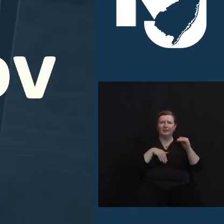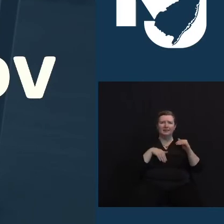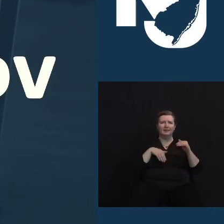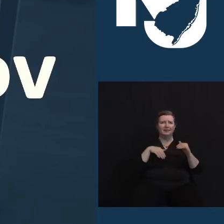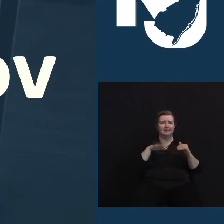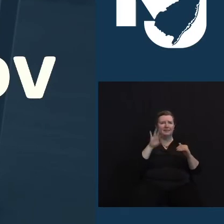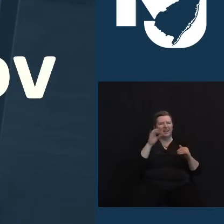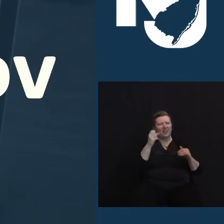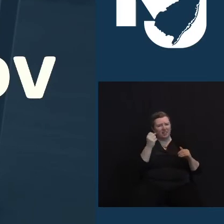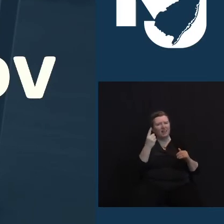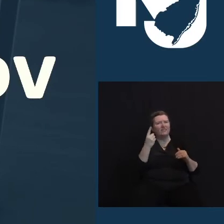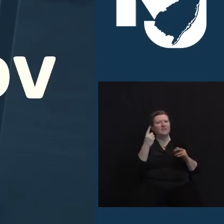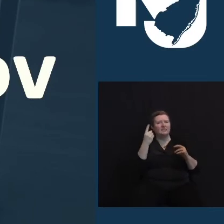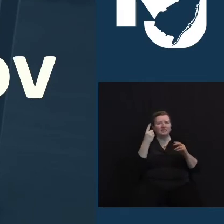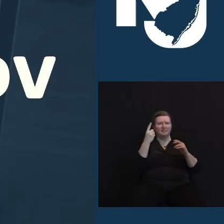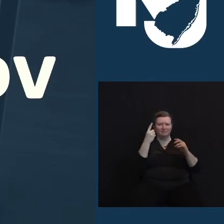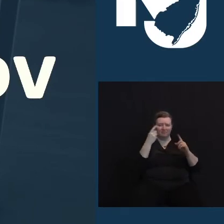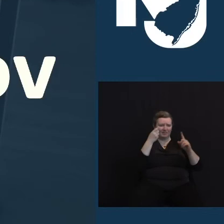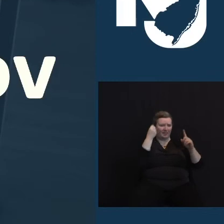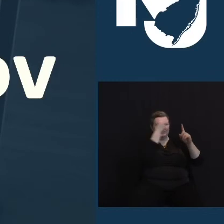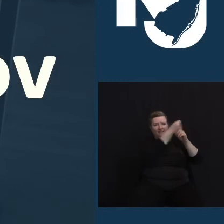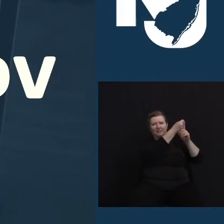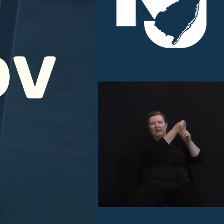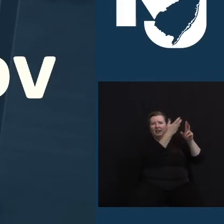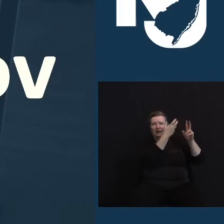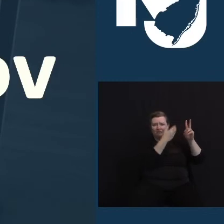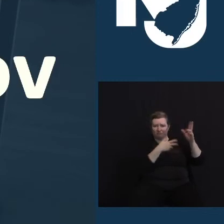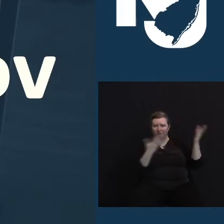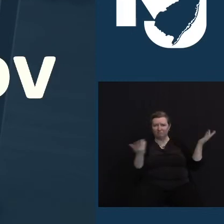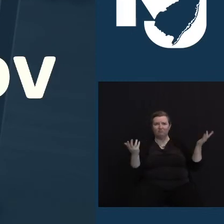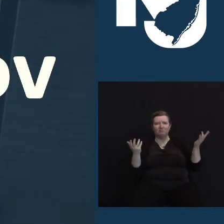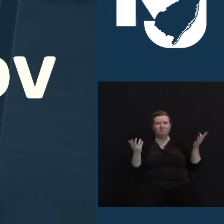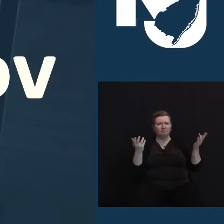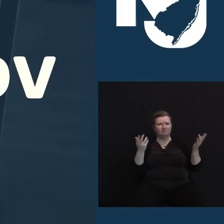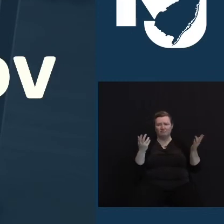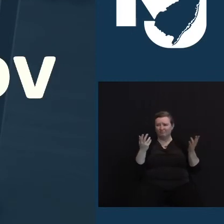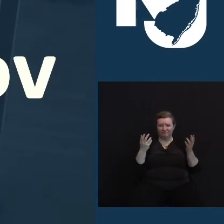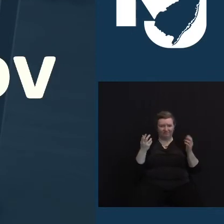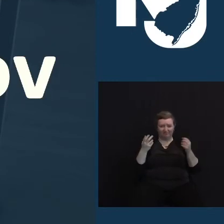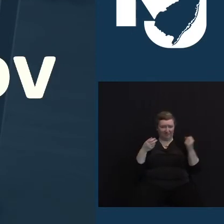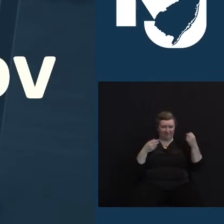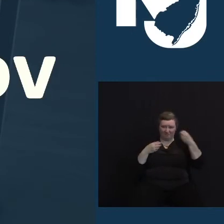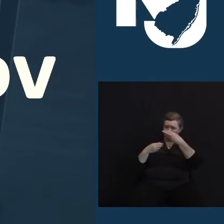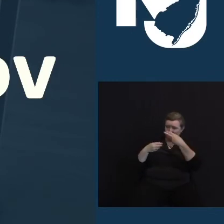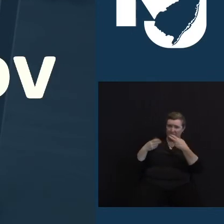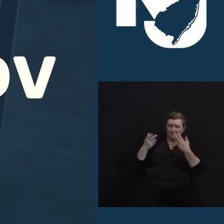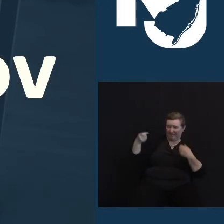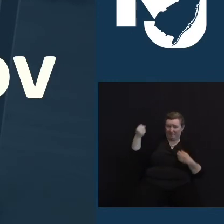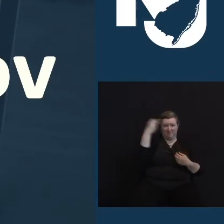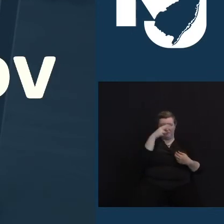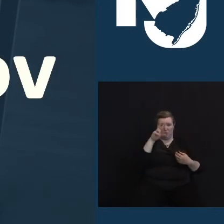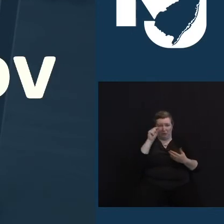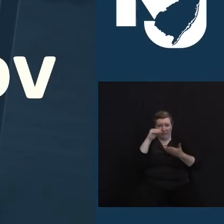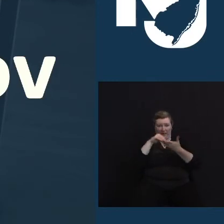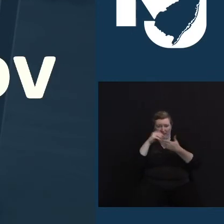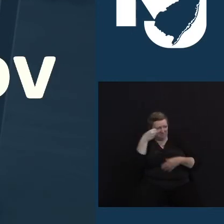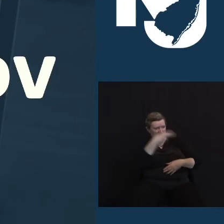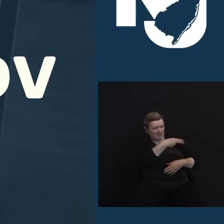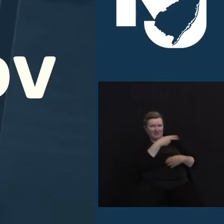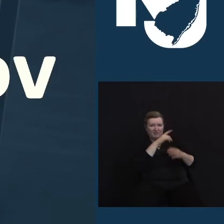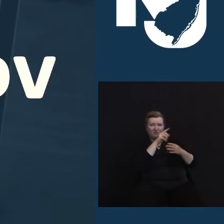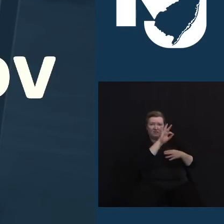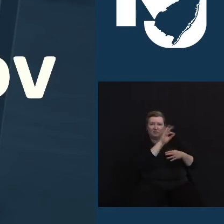loss of every one of those lives, as well as this unfathomable number of folks who have been lost to COVID. For anyone who's